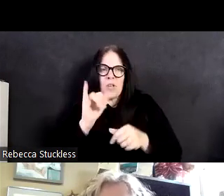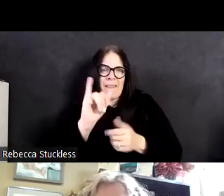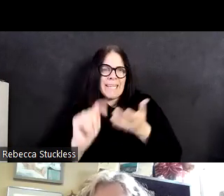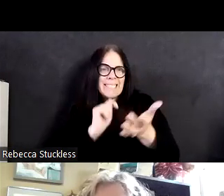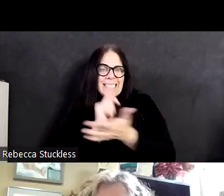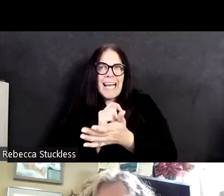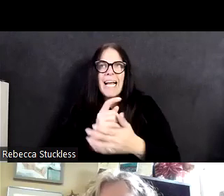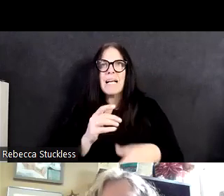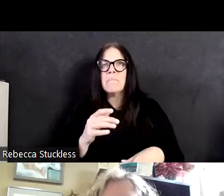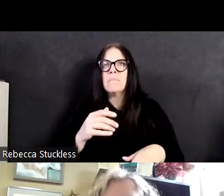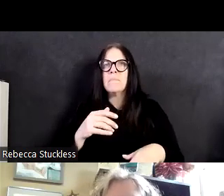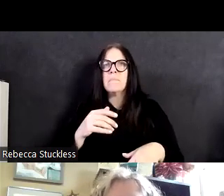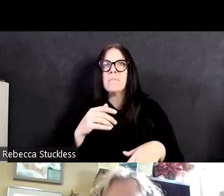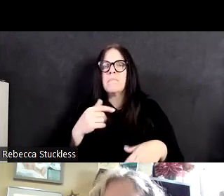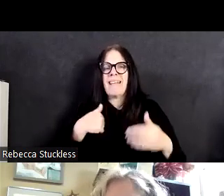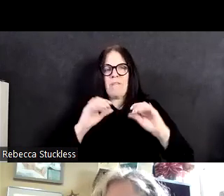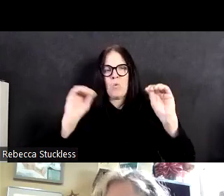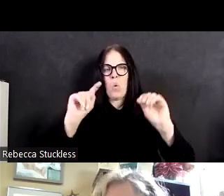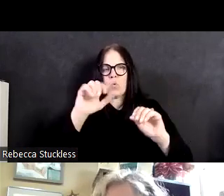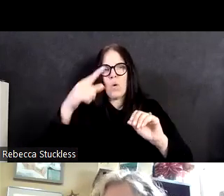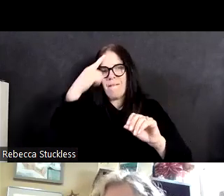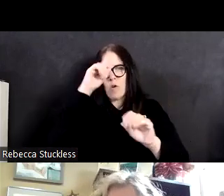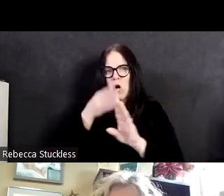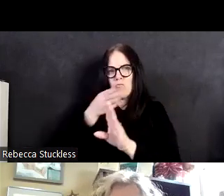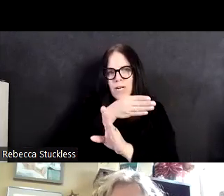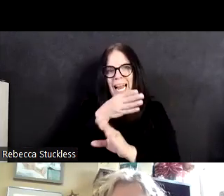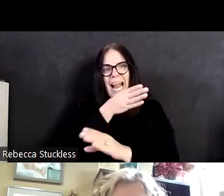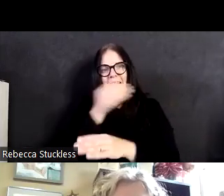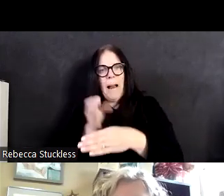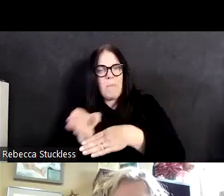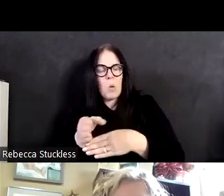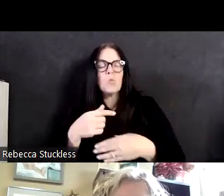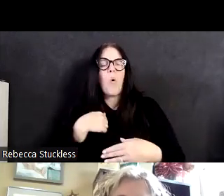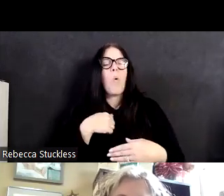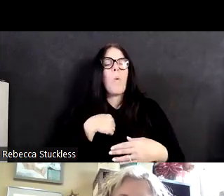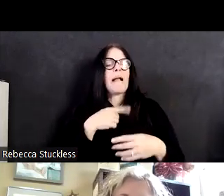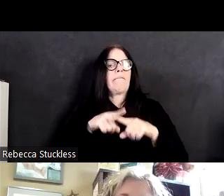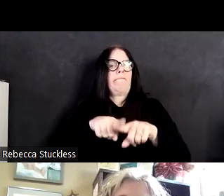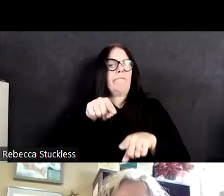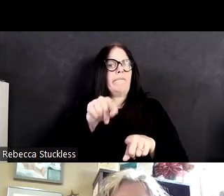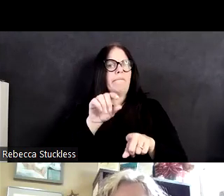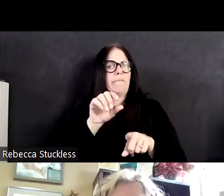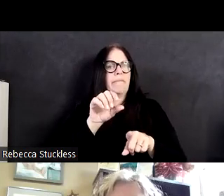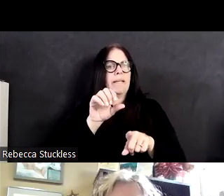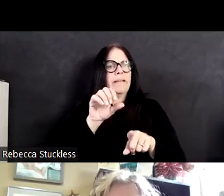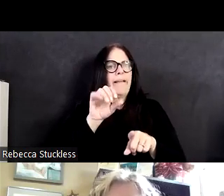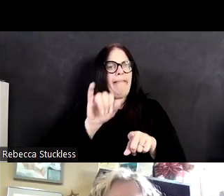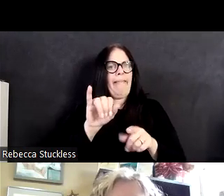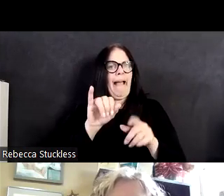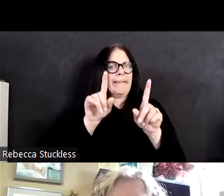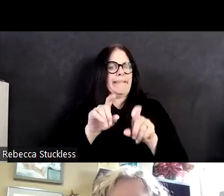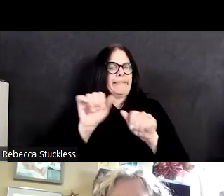pre and post at the time. So we incorporated this assessment because it does have the capability of doing both pre and